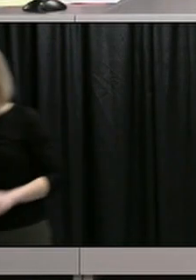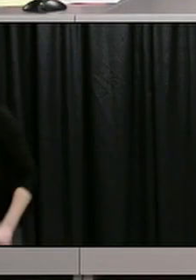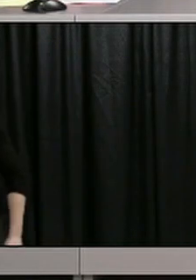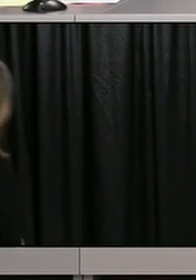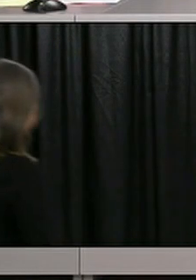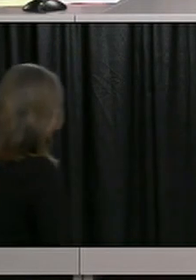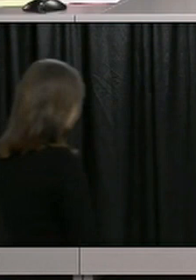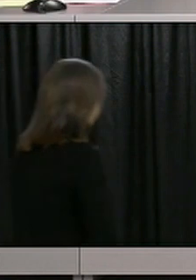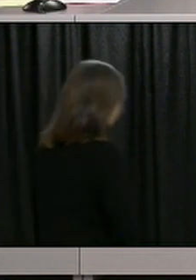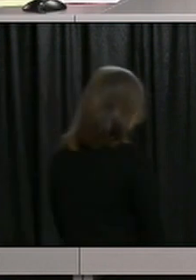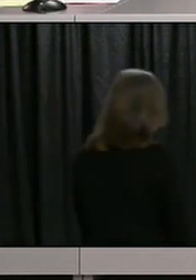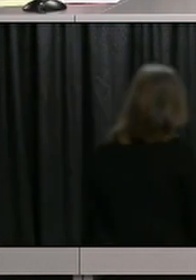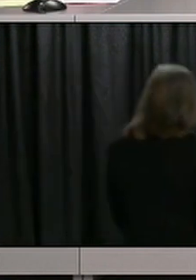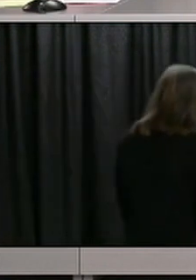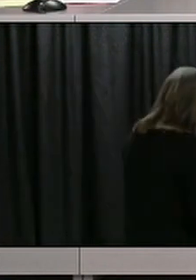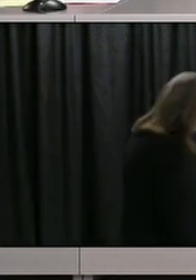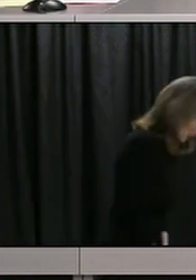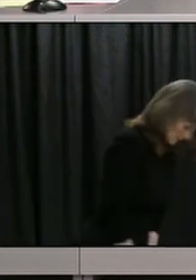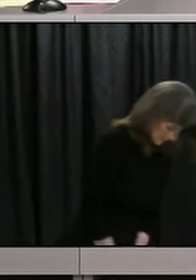News. Please go ahead.